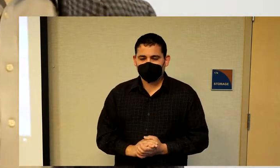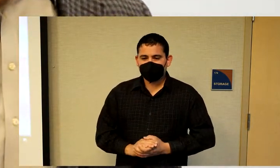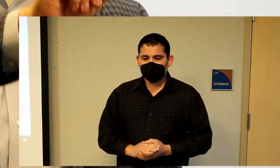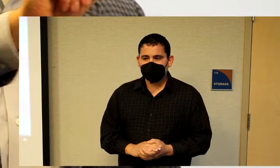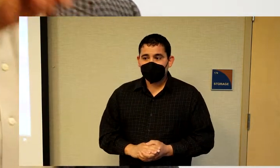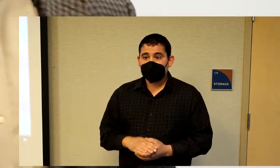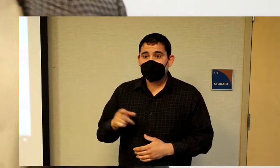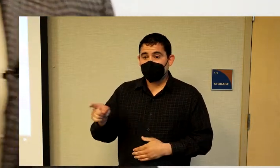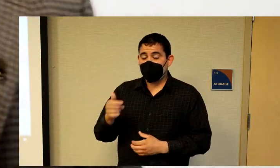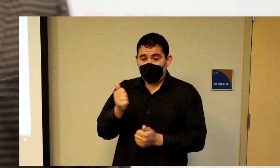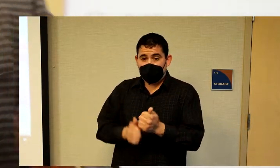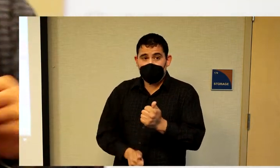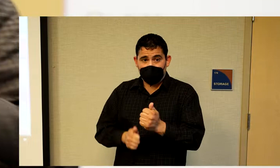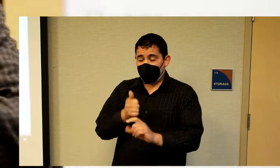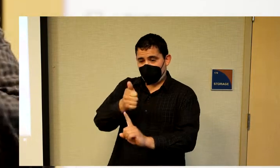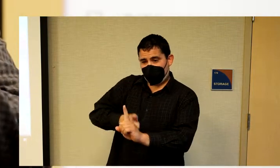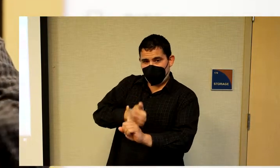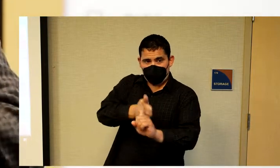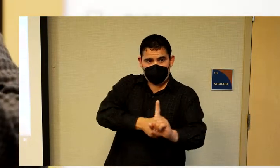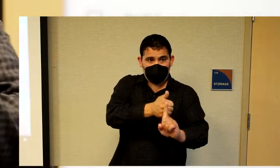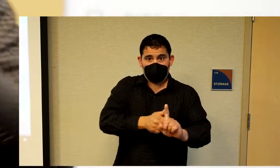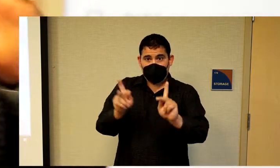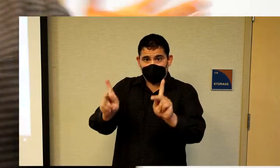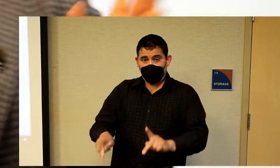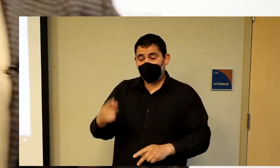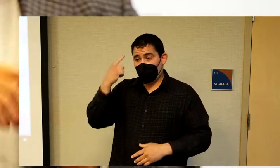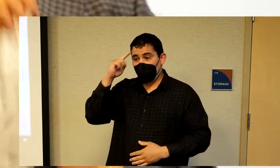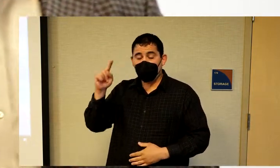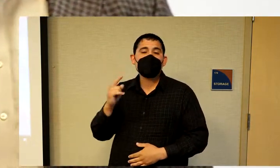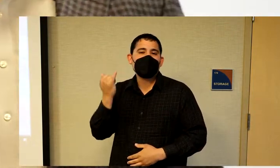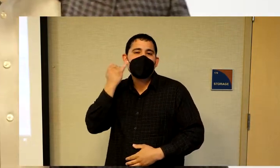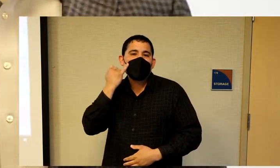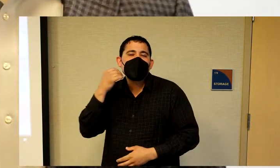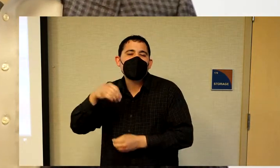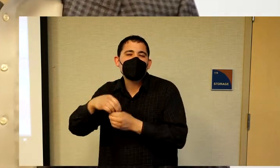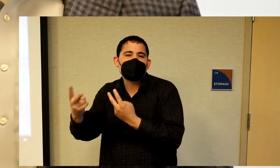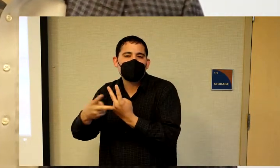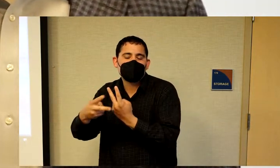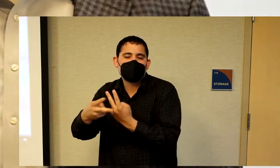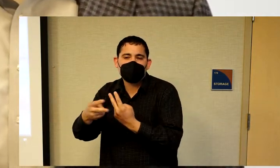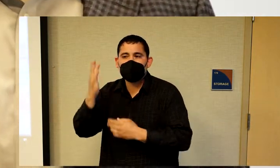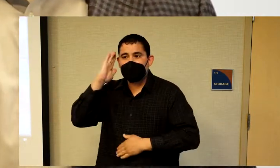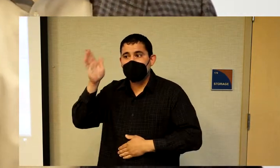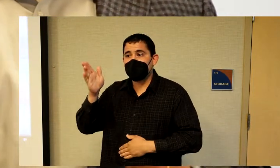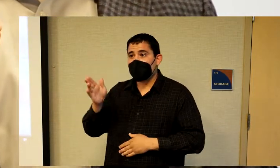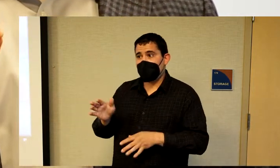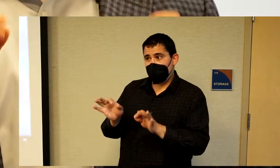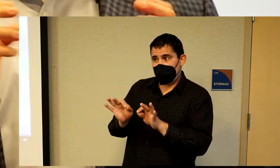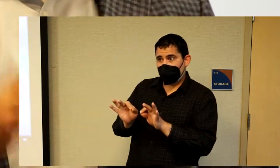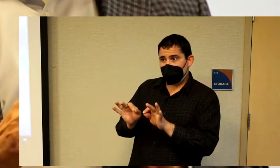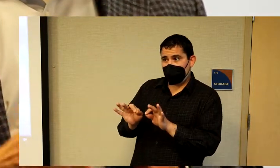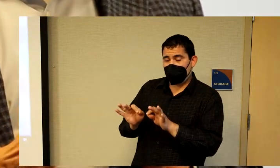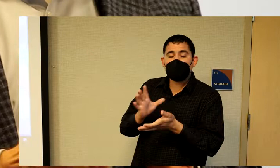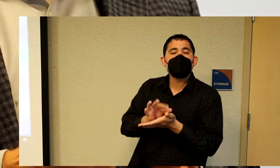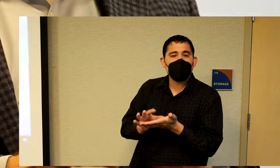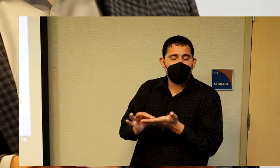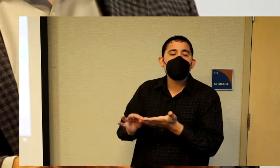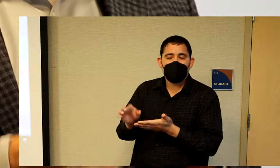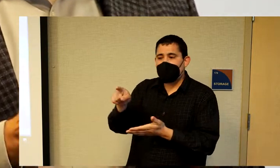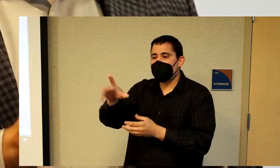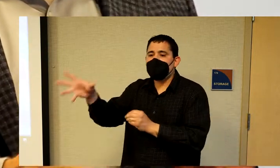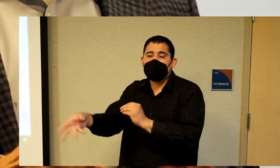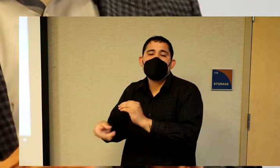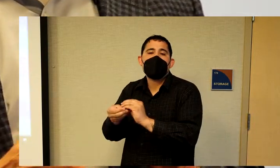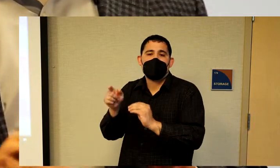every person and every correctional person, the correctional thing I told you about, and counts them and locates them. For the American Community